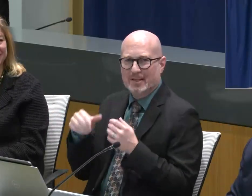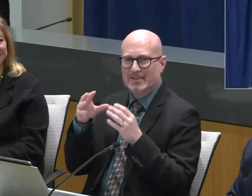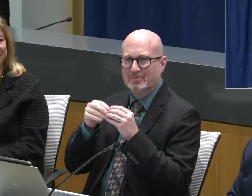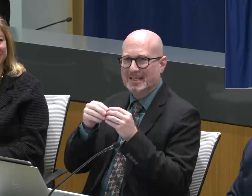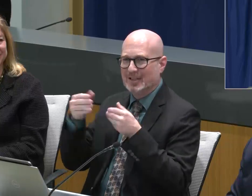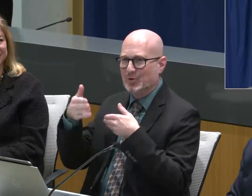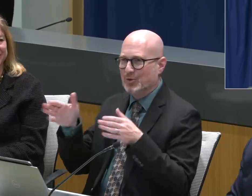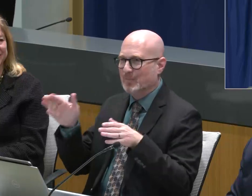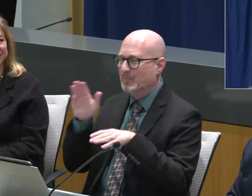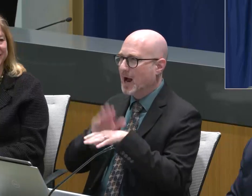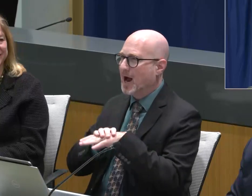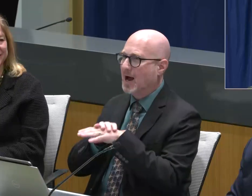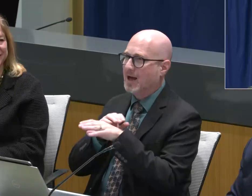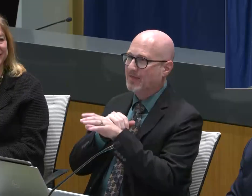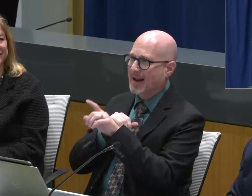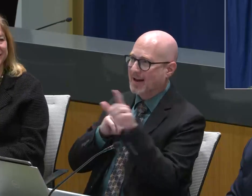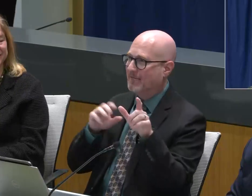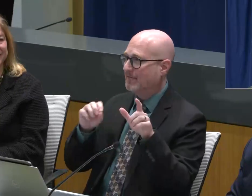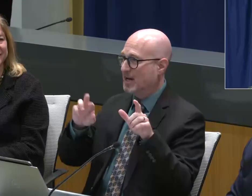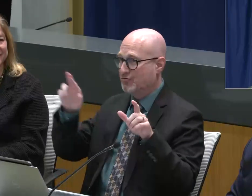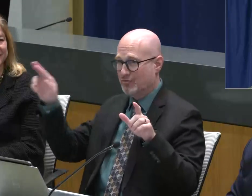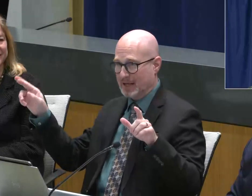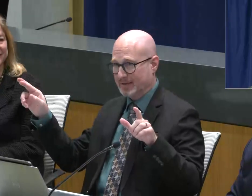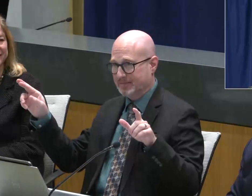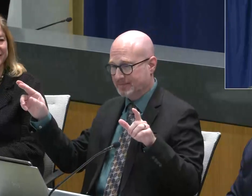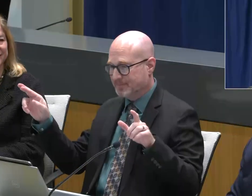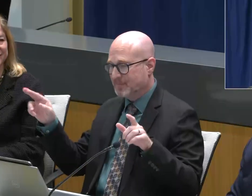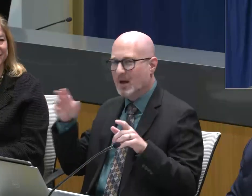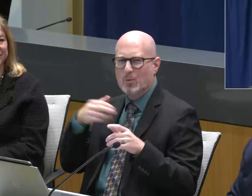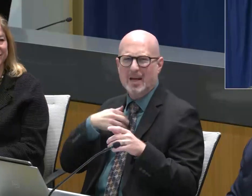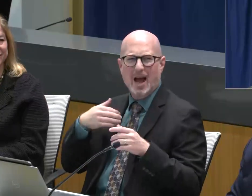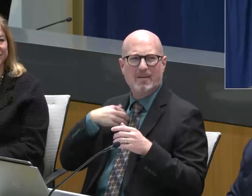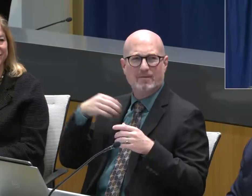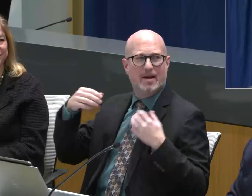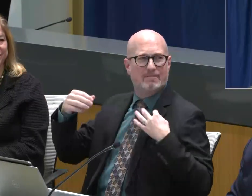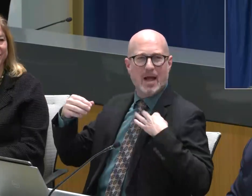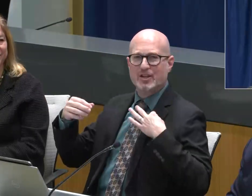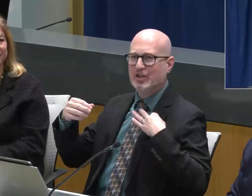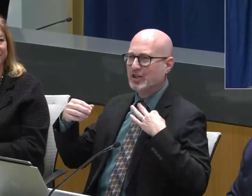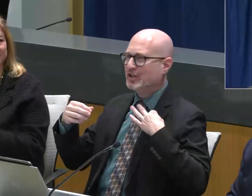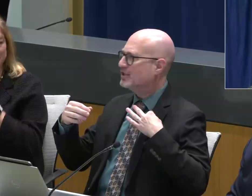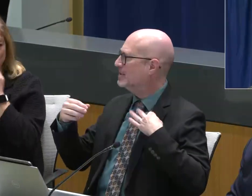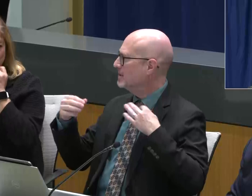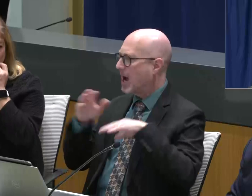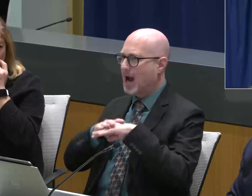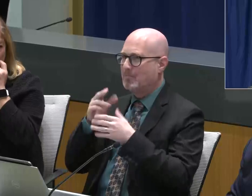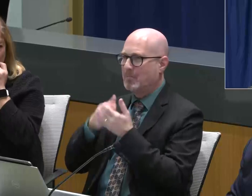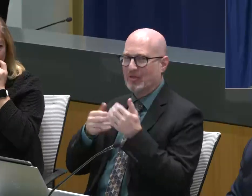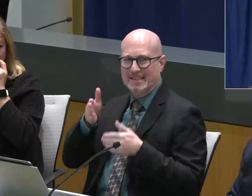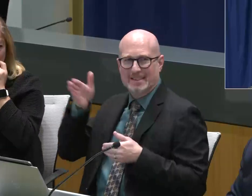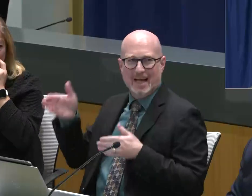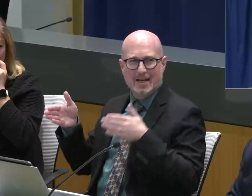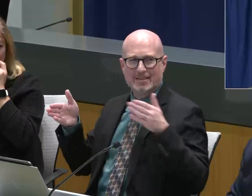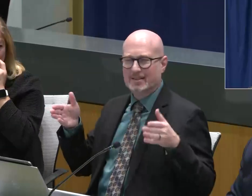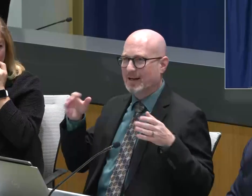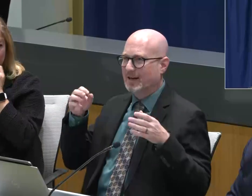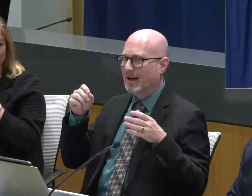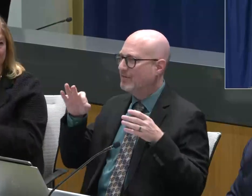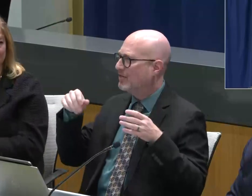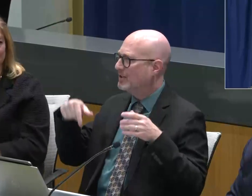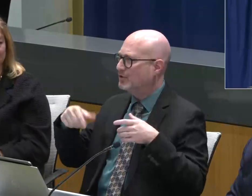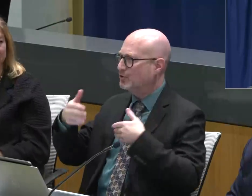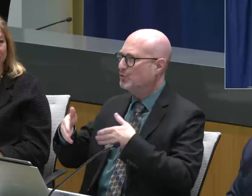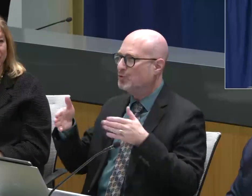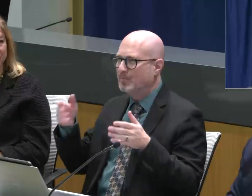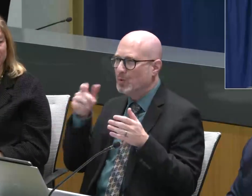Restrooms are just outside of this meeting room, on the left and the right. And we do have volunteers present on